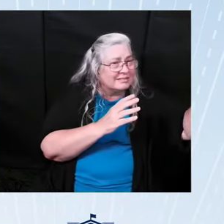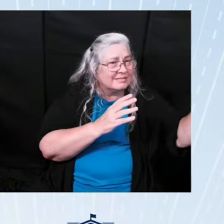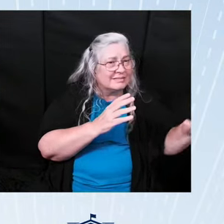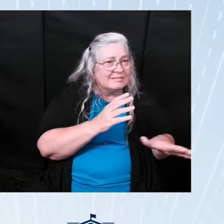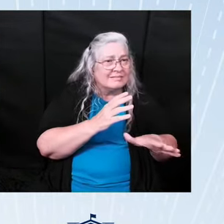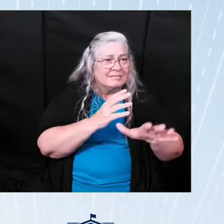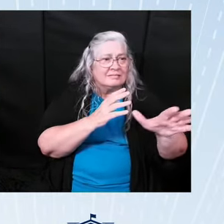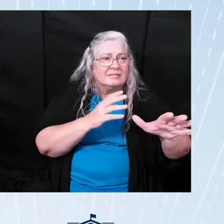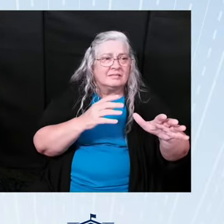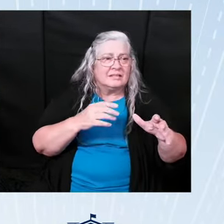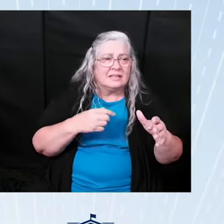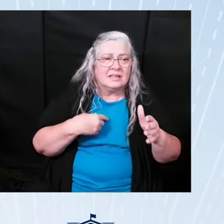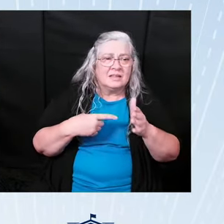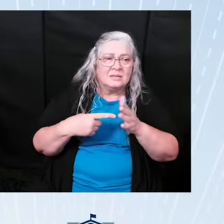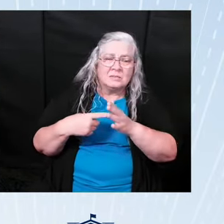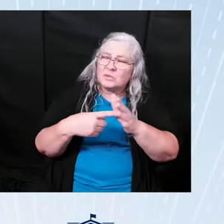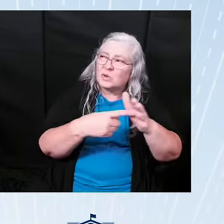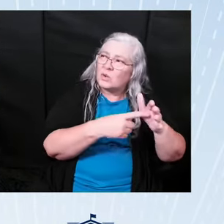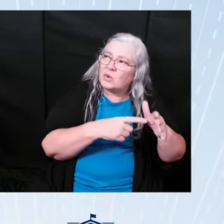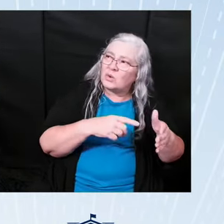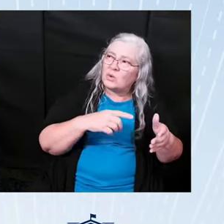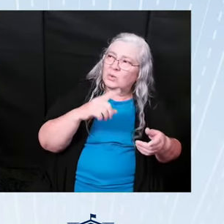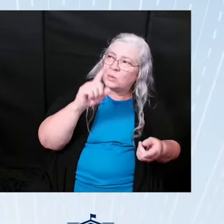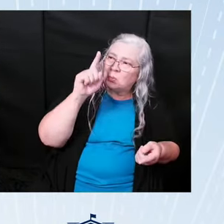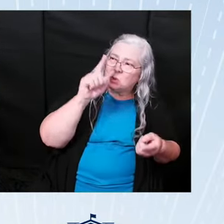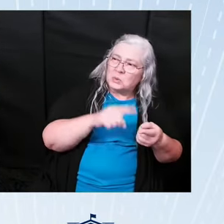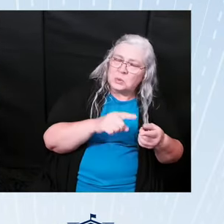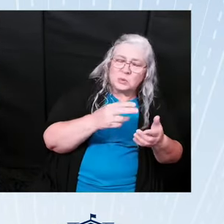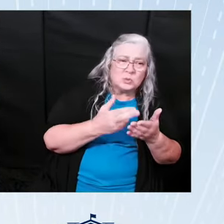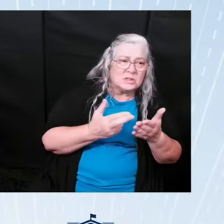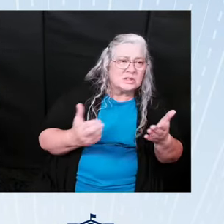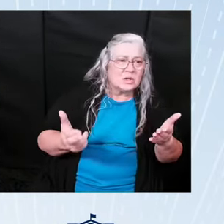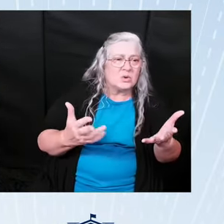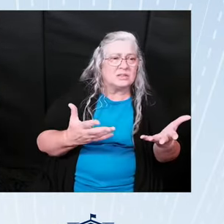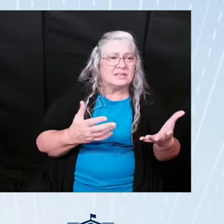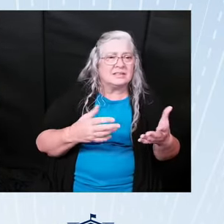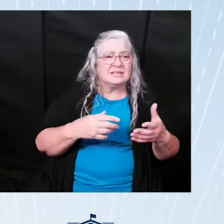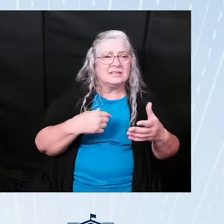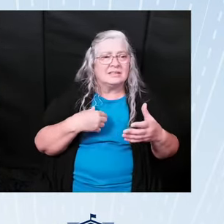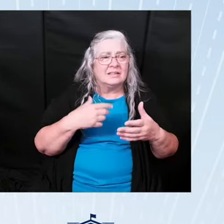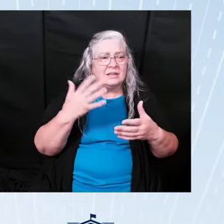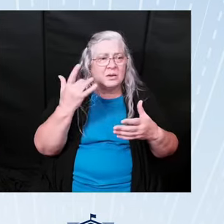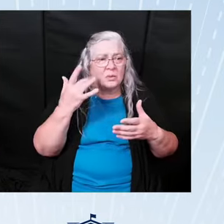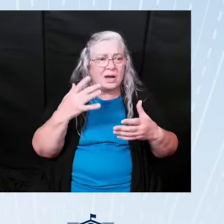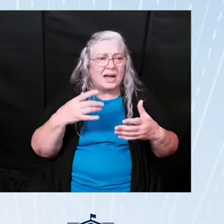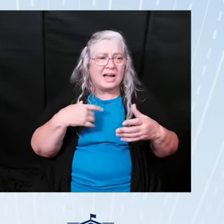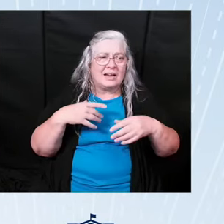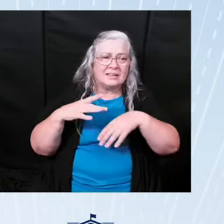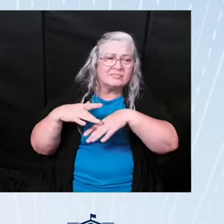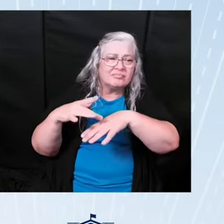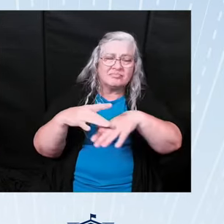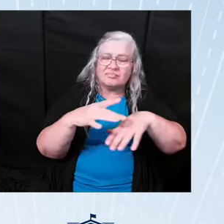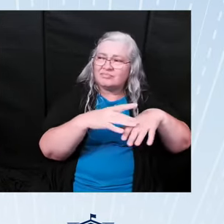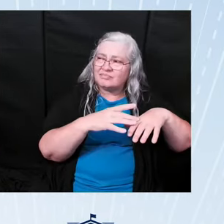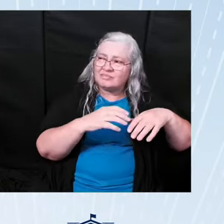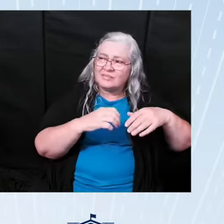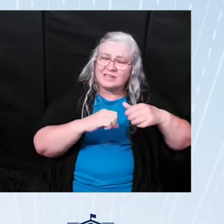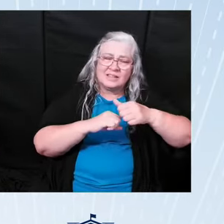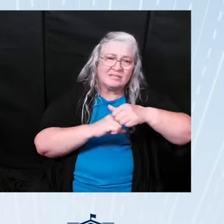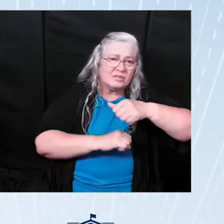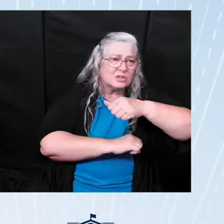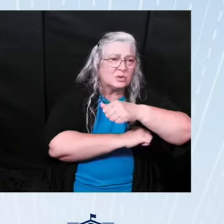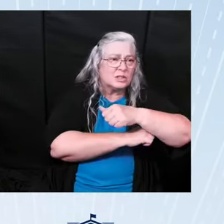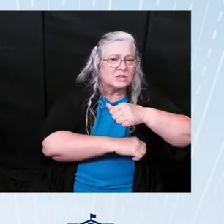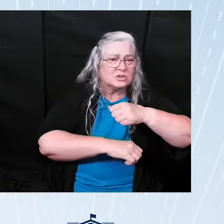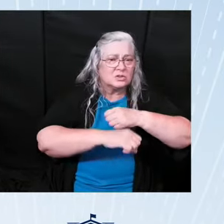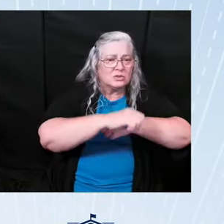physical infrastructure, thanks to the infrastructure law and the Inflation Reduction Act, we now have over $50 billion flowing